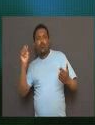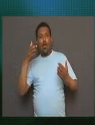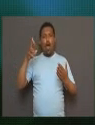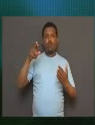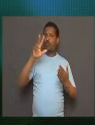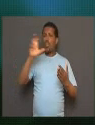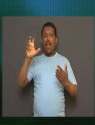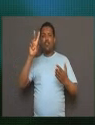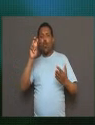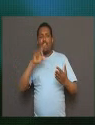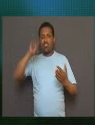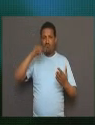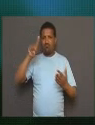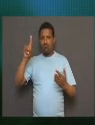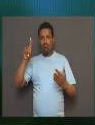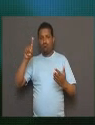320, which is